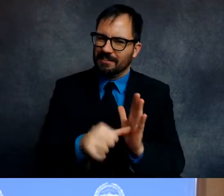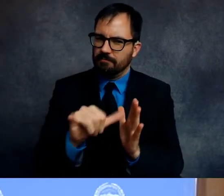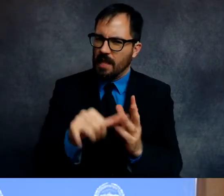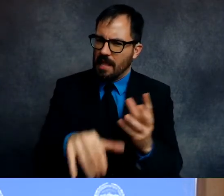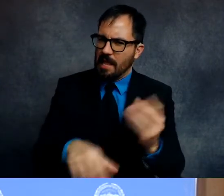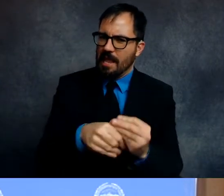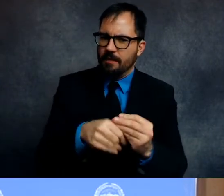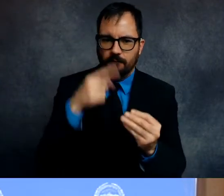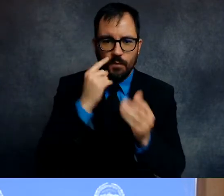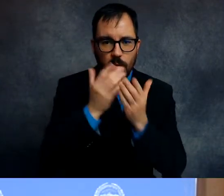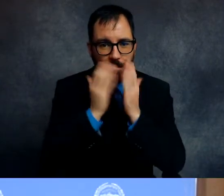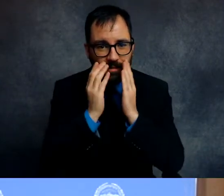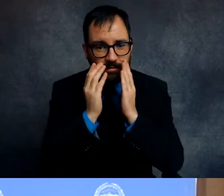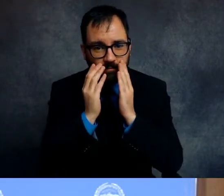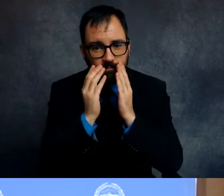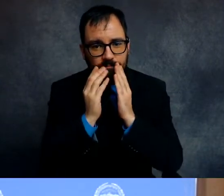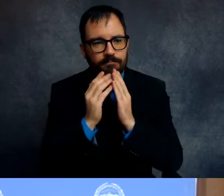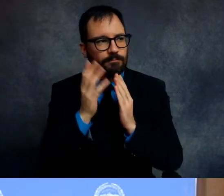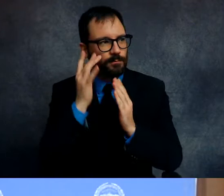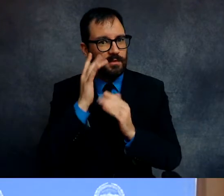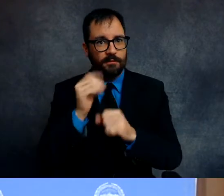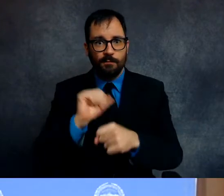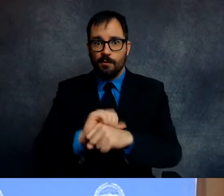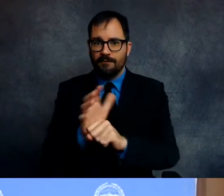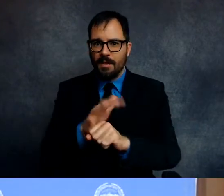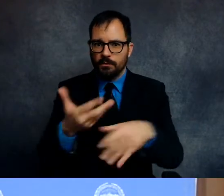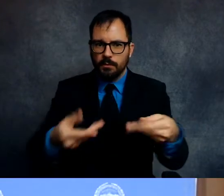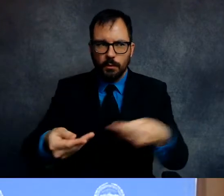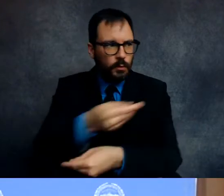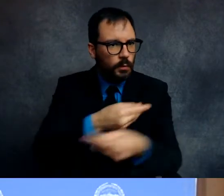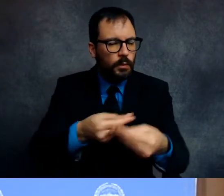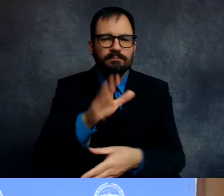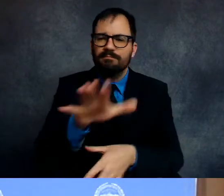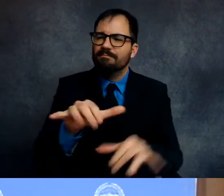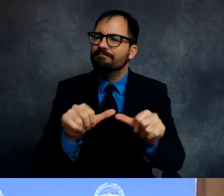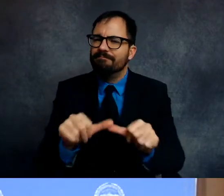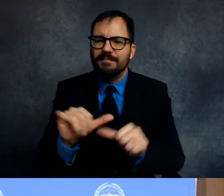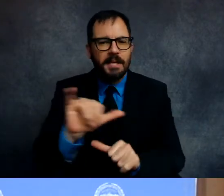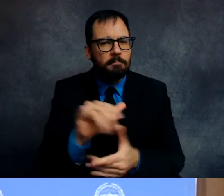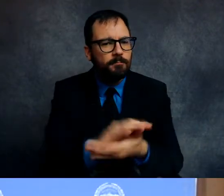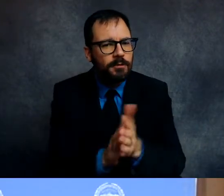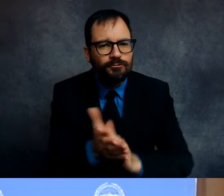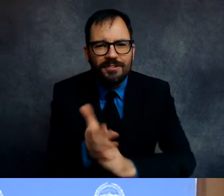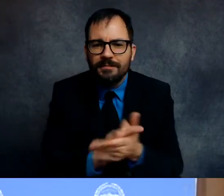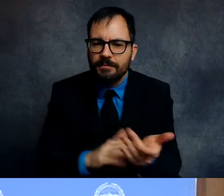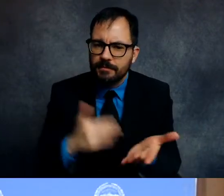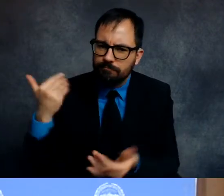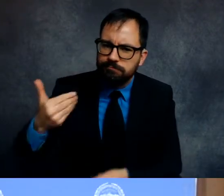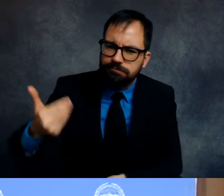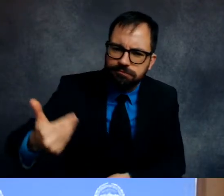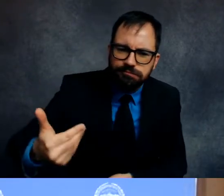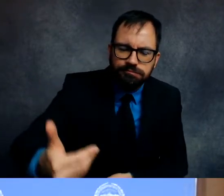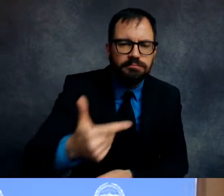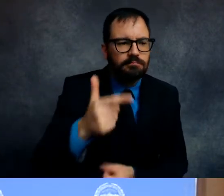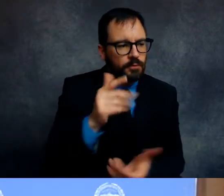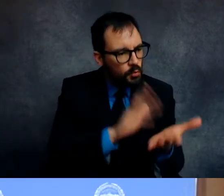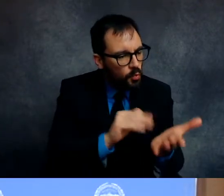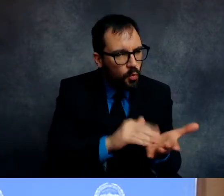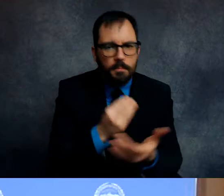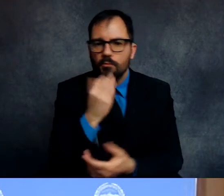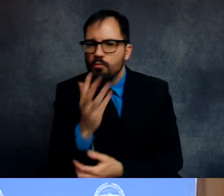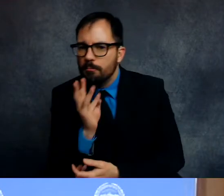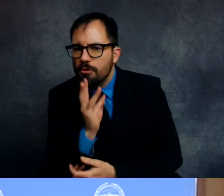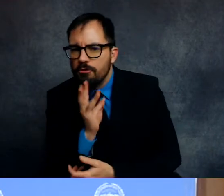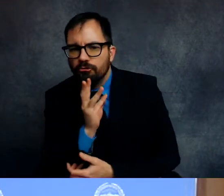a tight fit on the sides of your face. So now we're taking this a little further when it comes to the masks. I think it's really important as we try to battle this virus